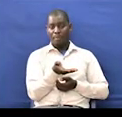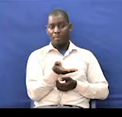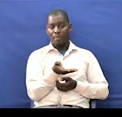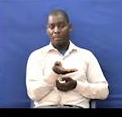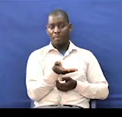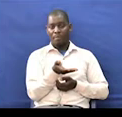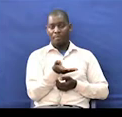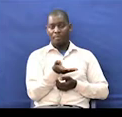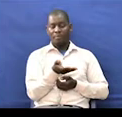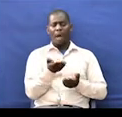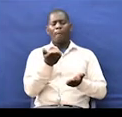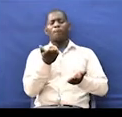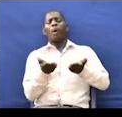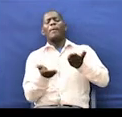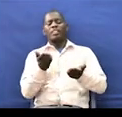moment of force